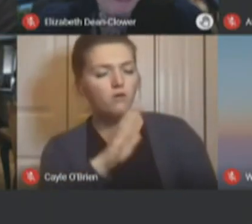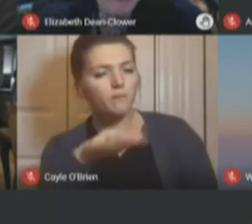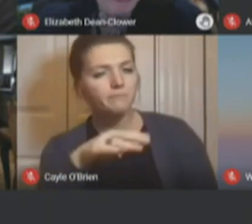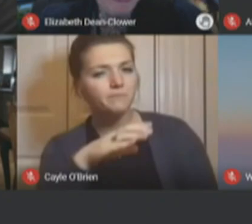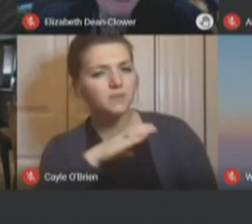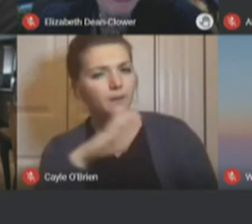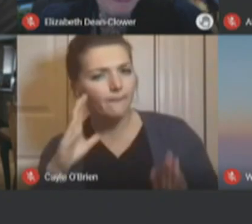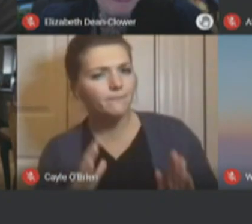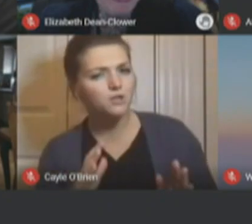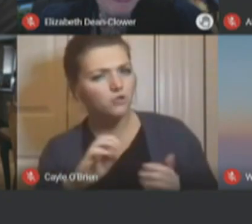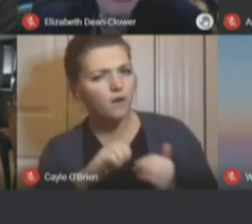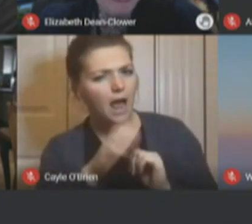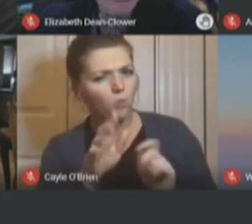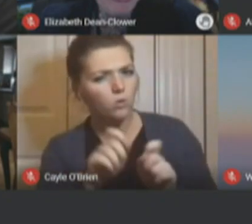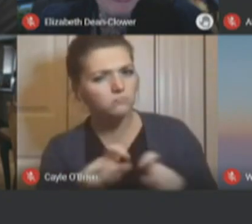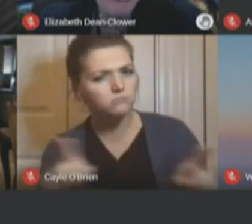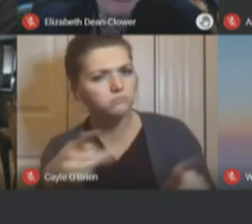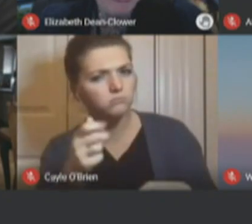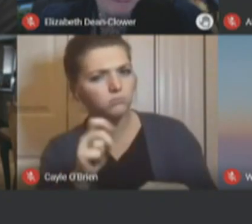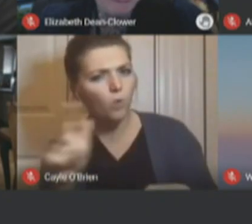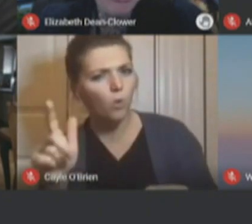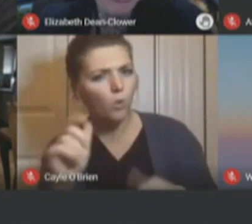send that poll out?